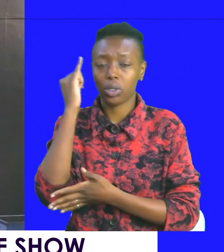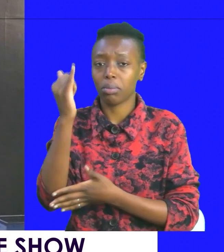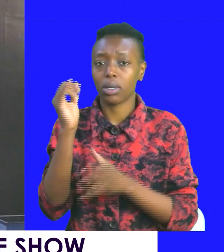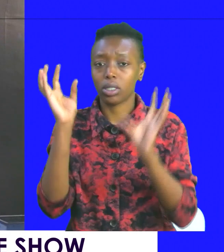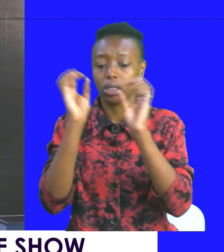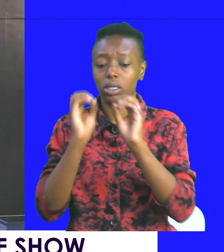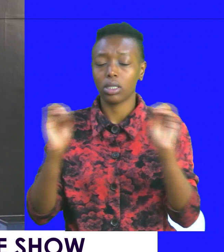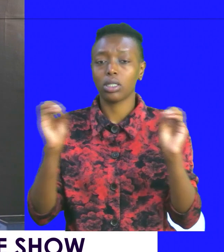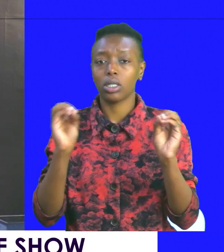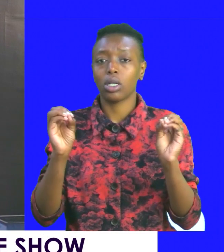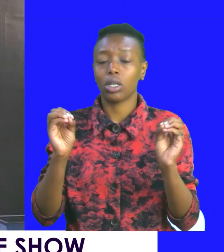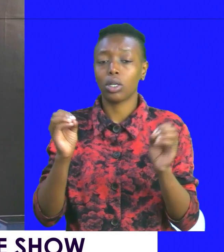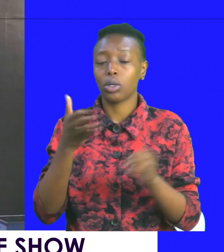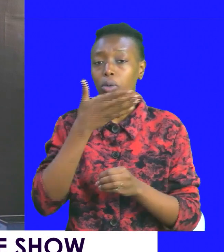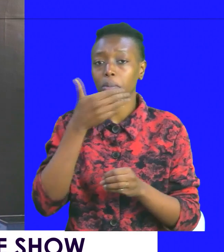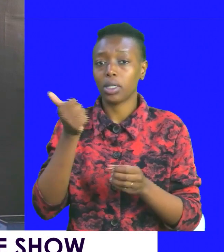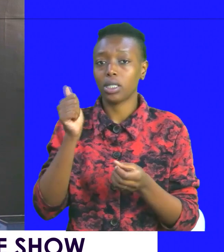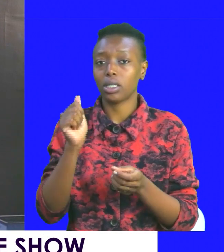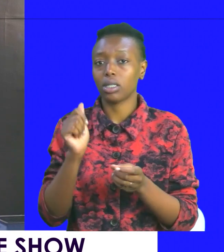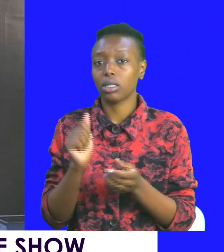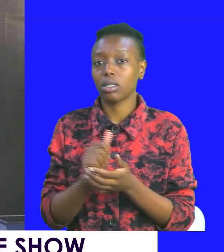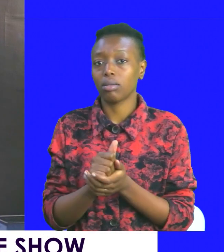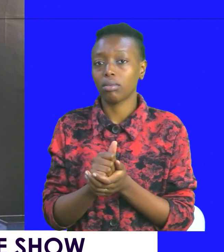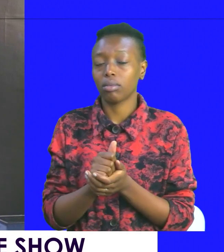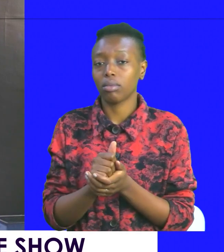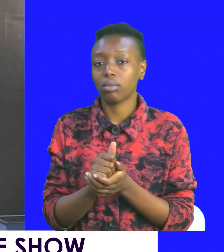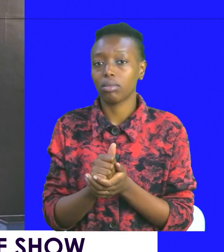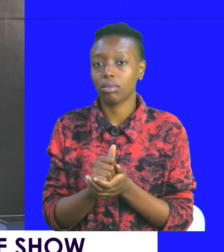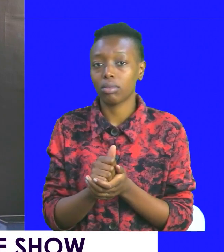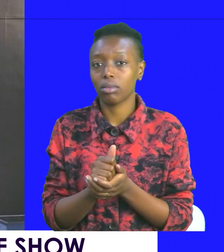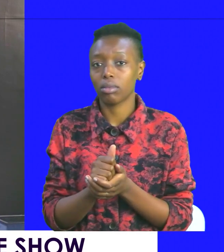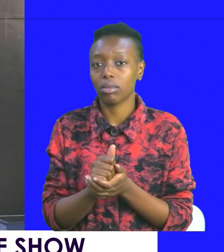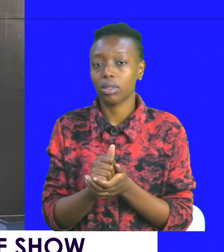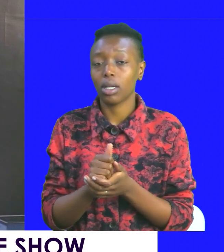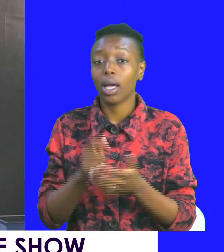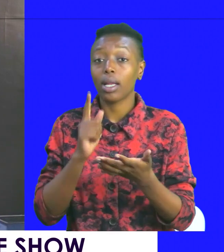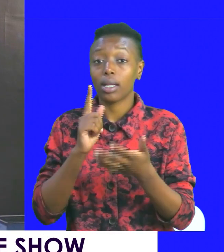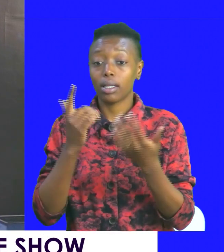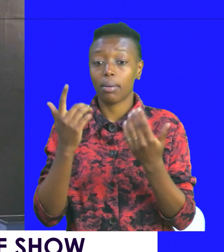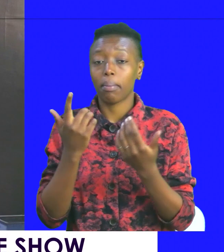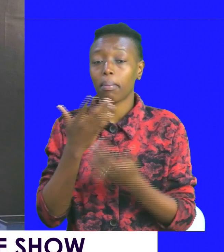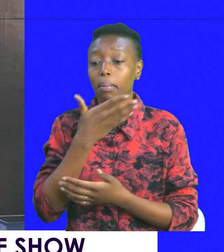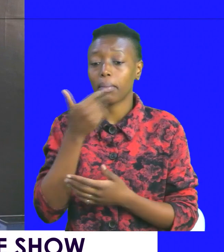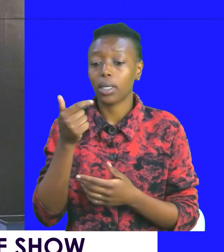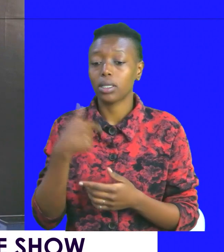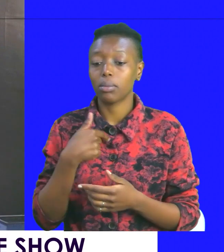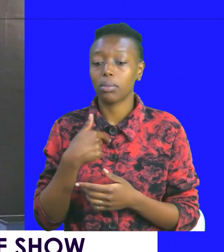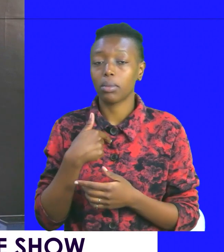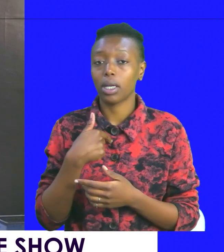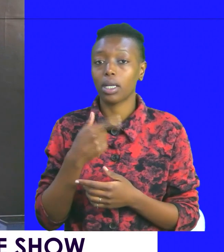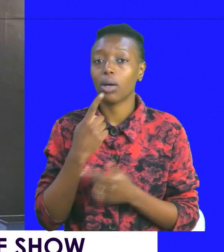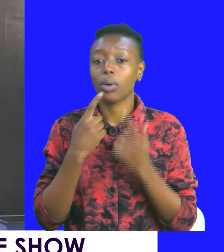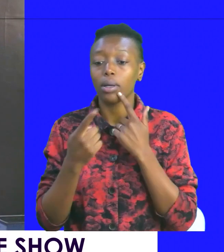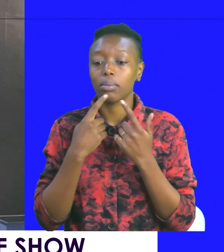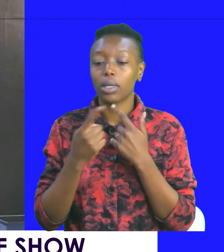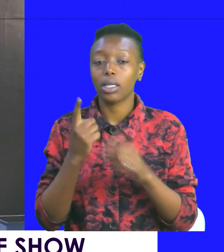side. That is why I encourage you to start developing an art of gratitude, because that will bring you to a place